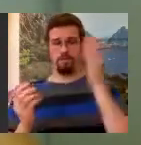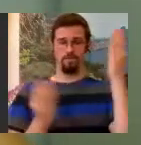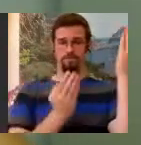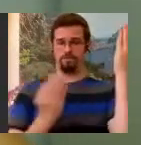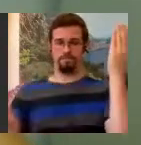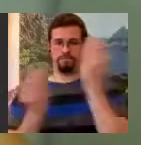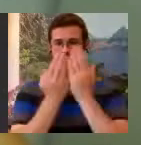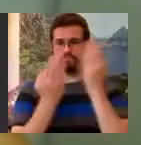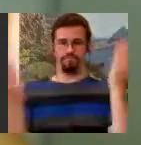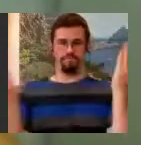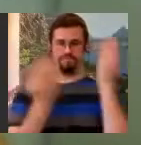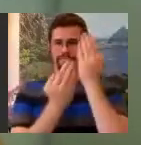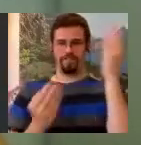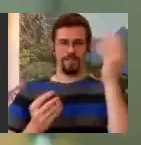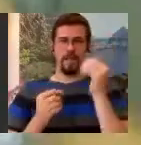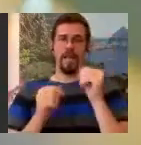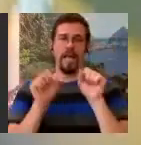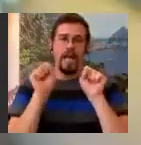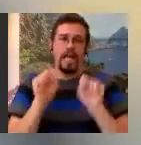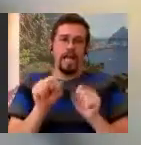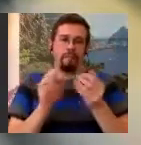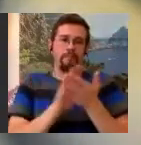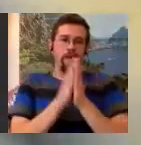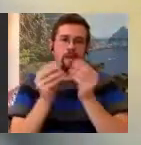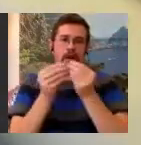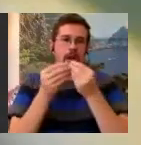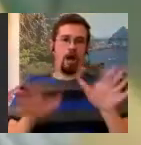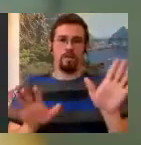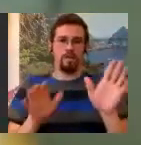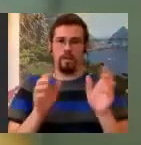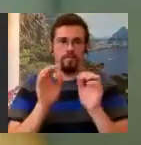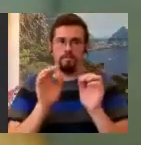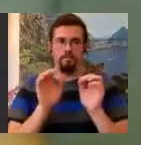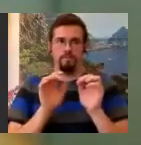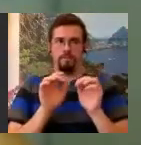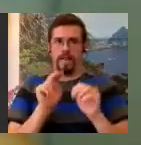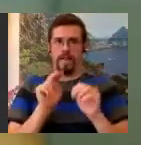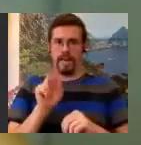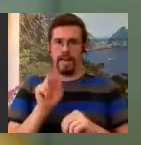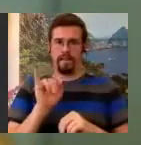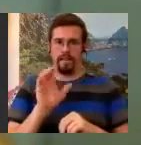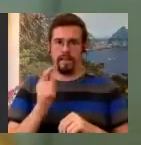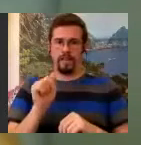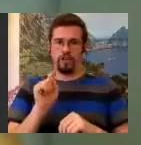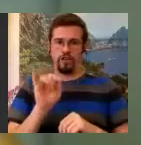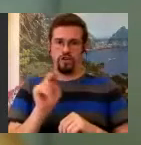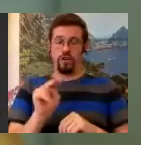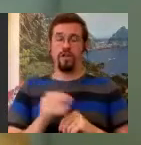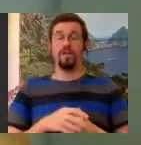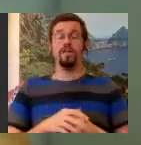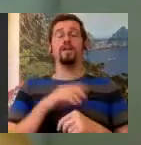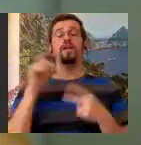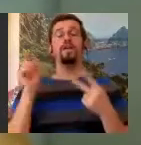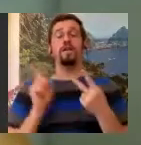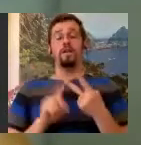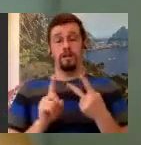in navigation, in browsing. And the other possible issue is